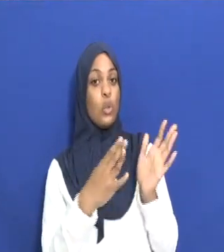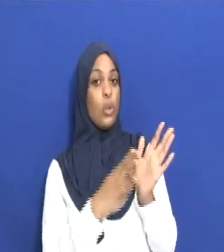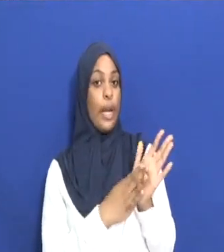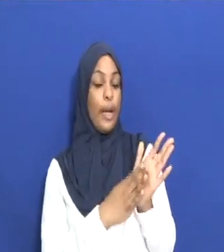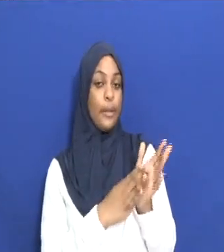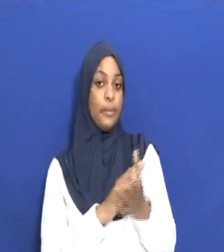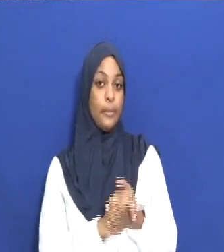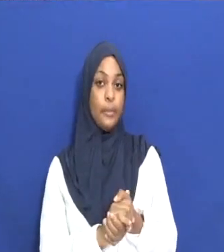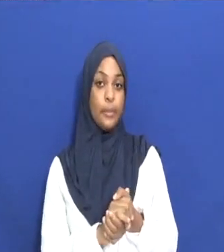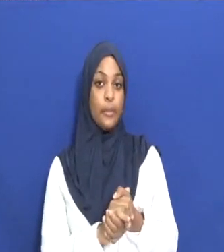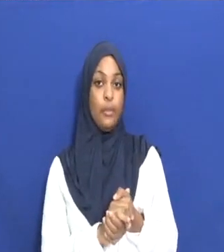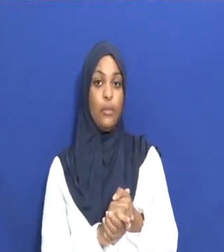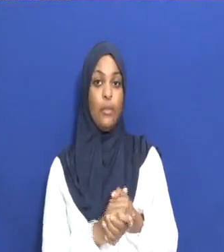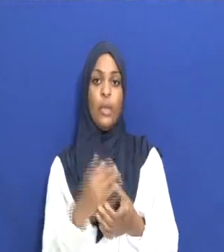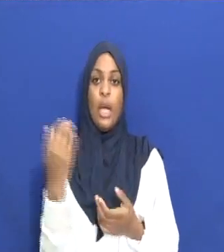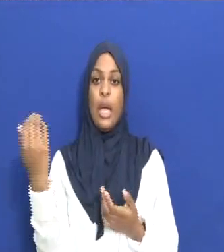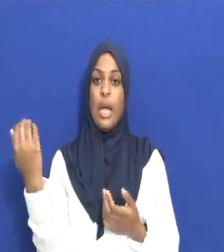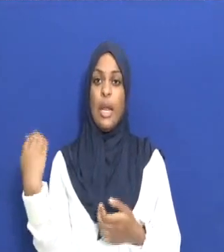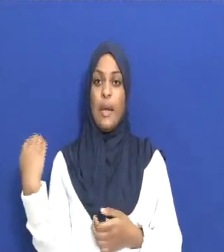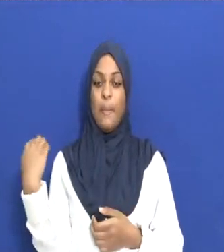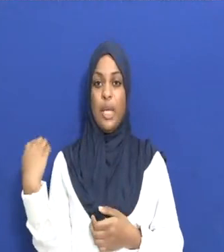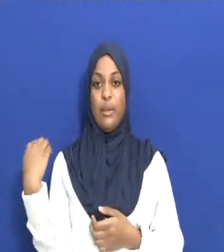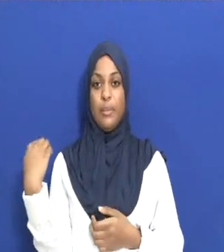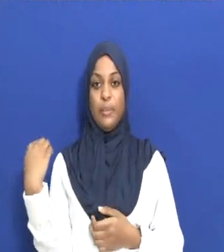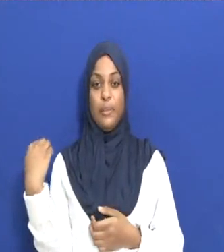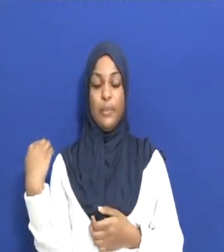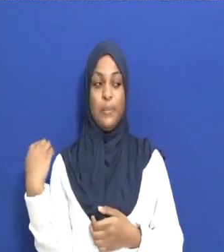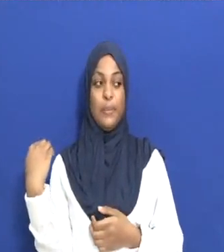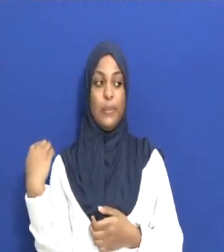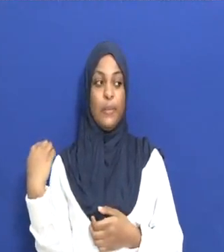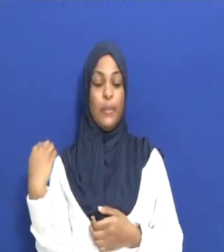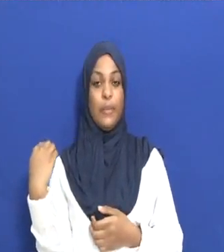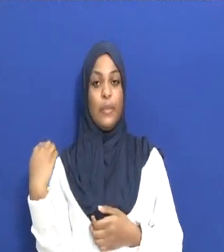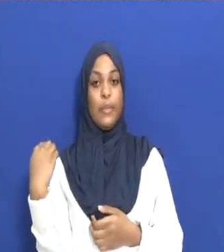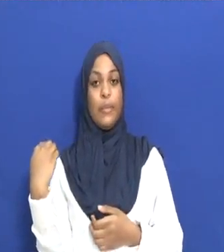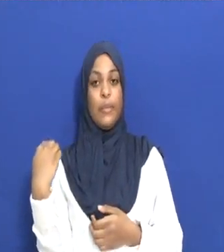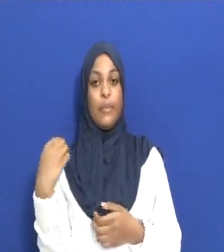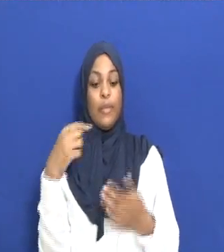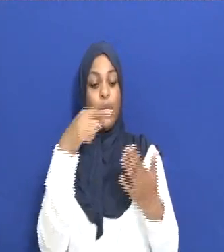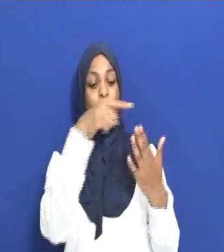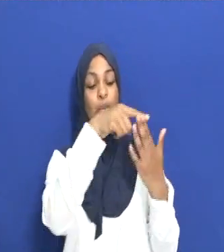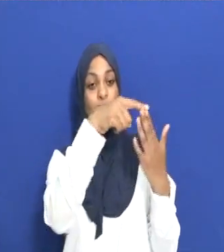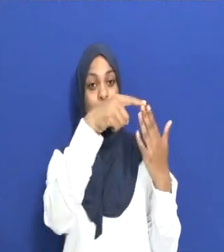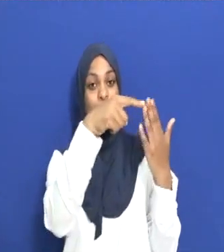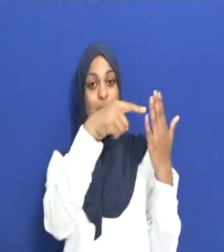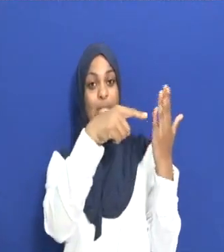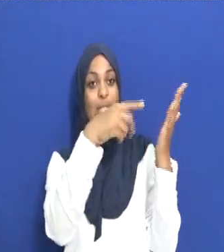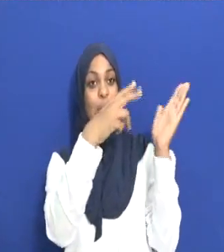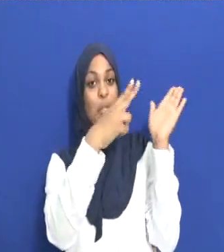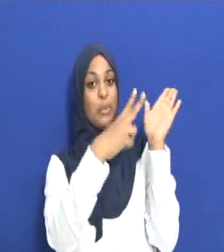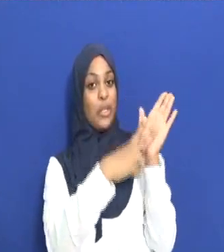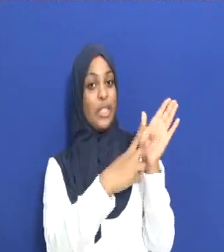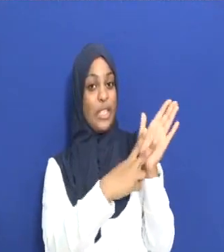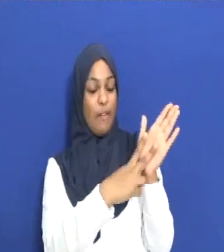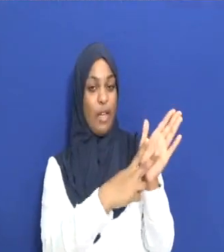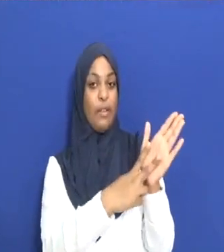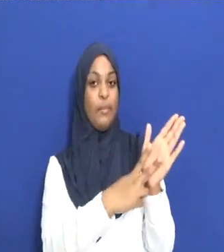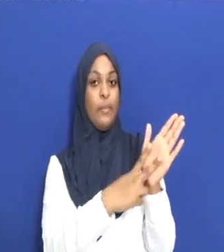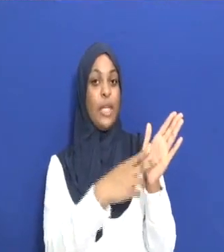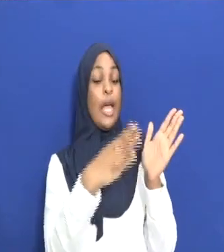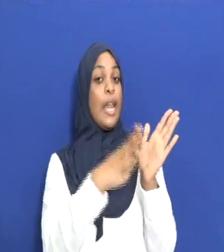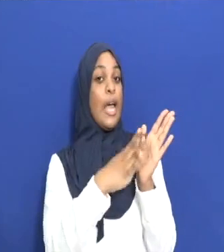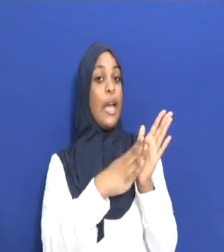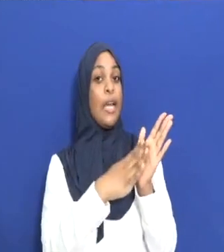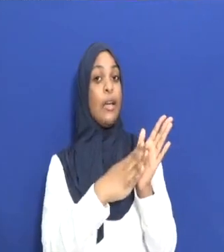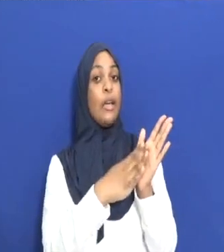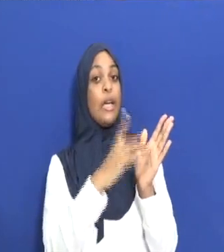count. Can you tell me? How many times? 1, 2, 3, 4, 5, 6, 7. So we're